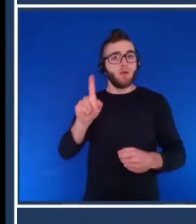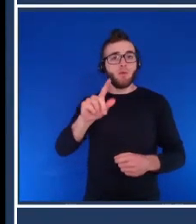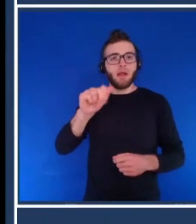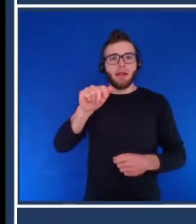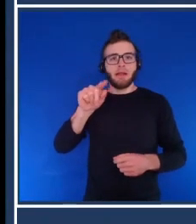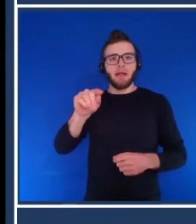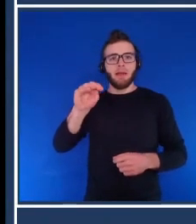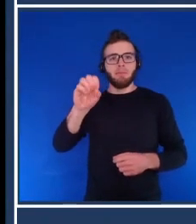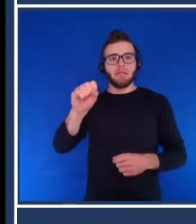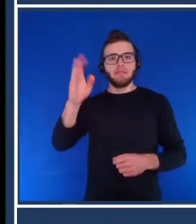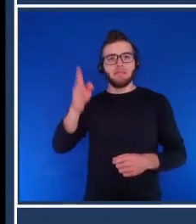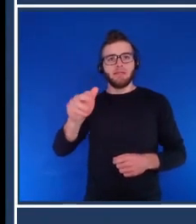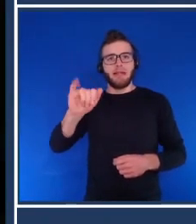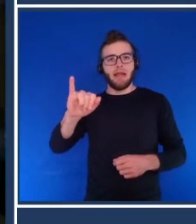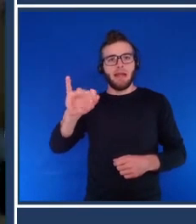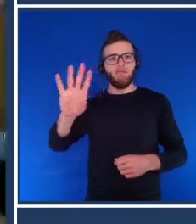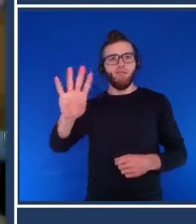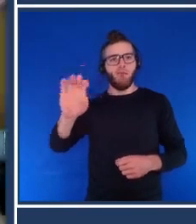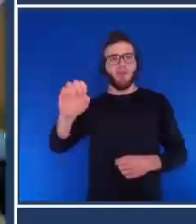aka.ms/AI4A ethics to learn more.